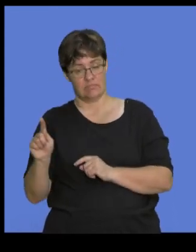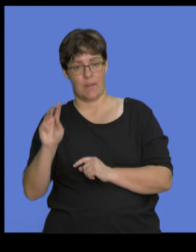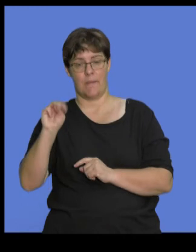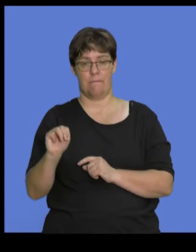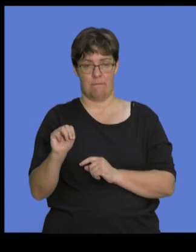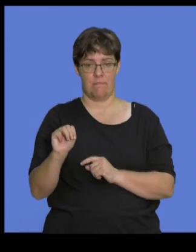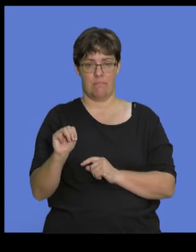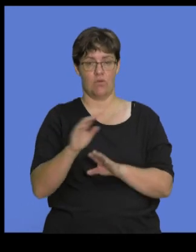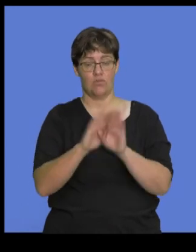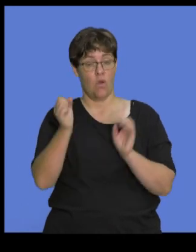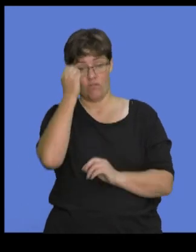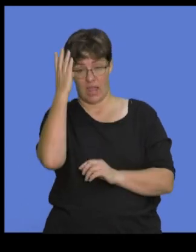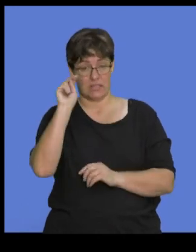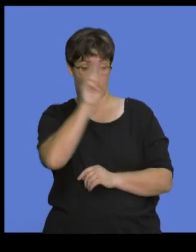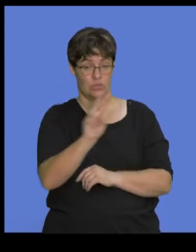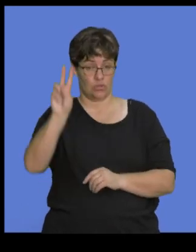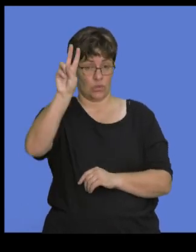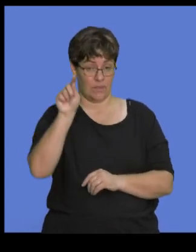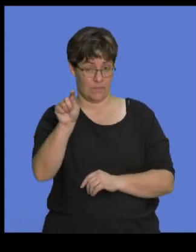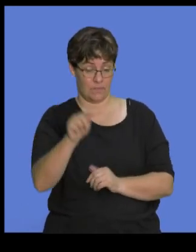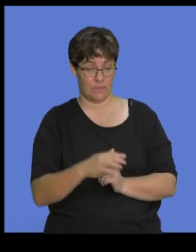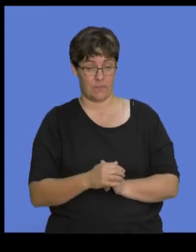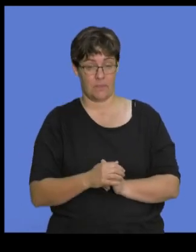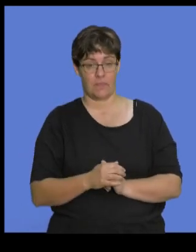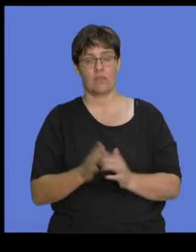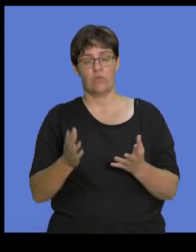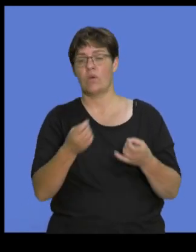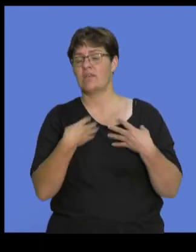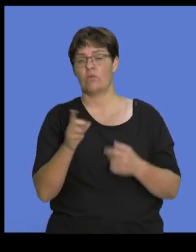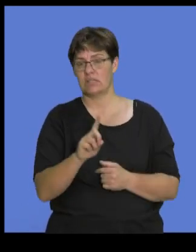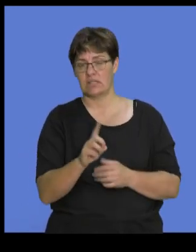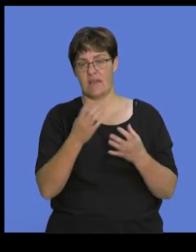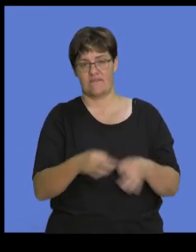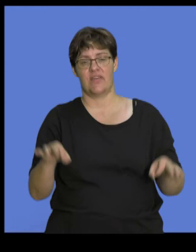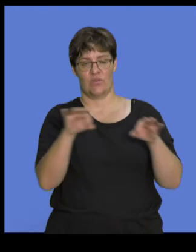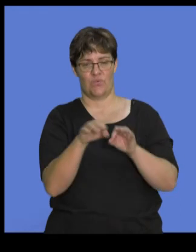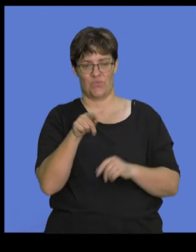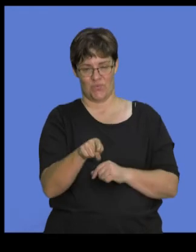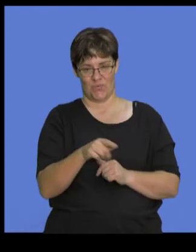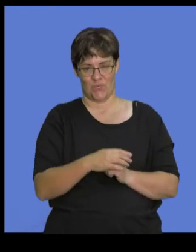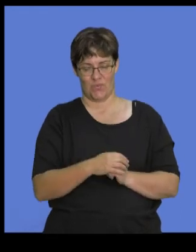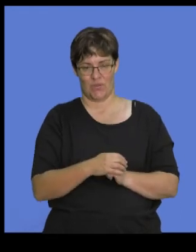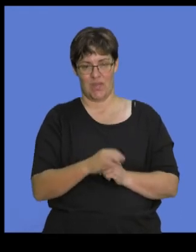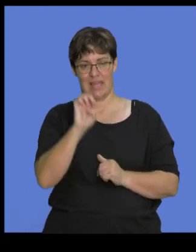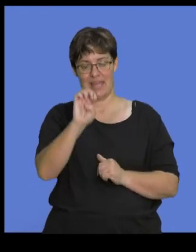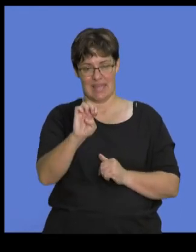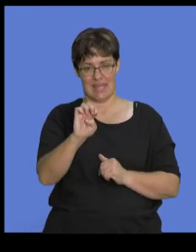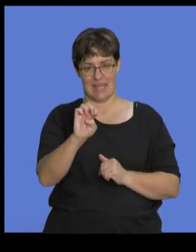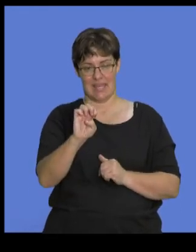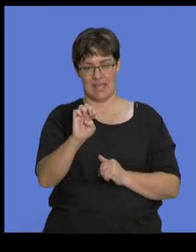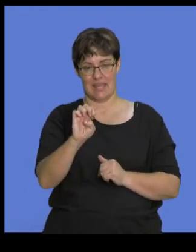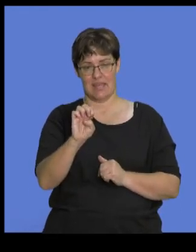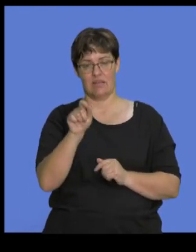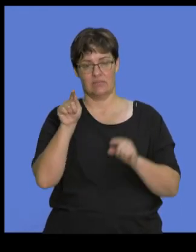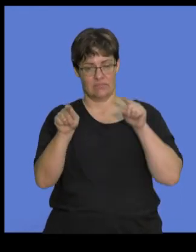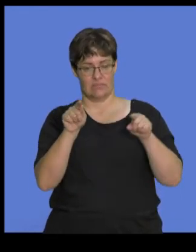from centimeters to meters. Do not forget to square the distance, okay? So this gives us the value of our